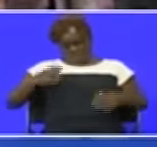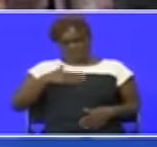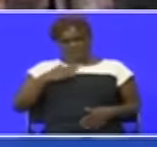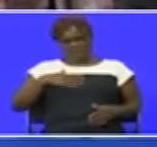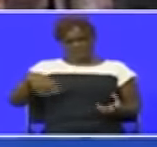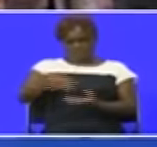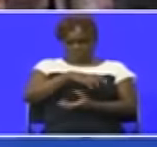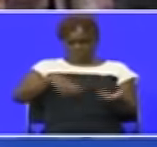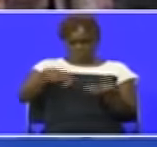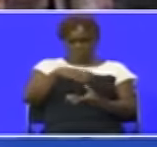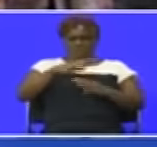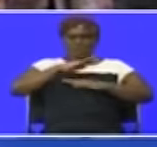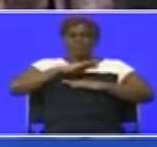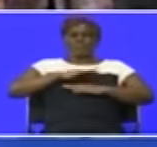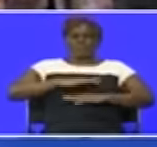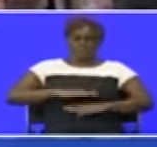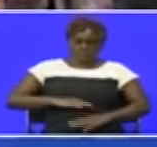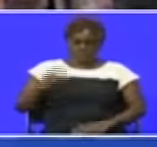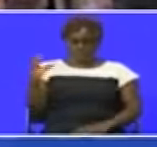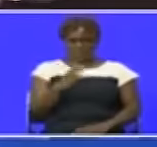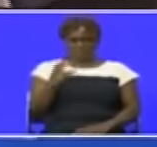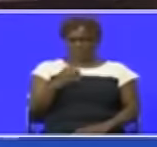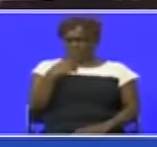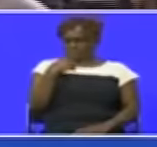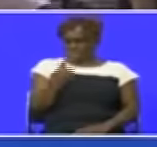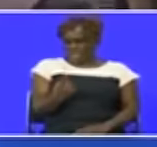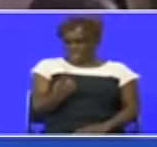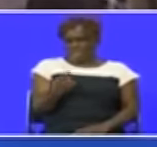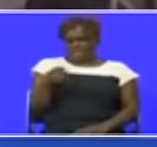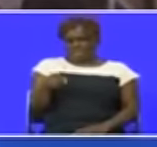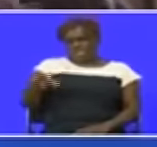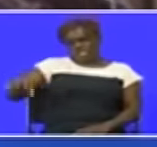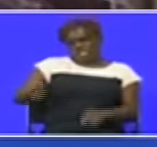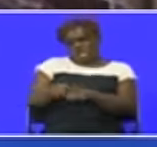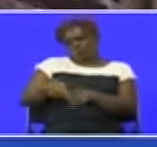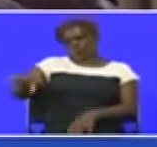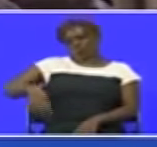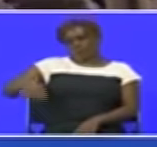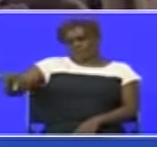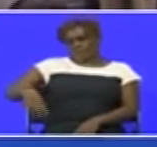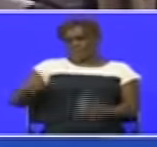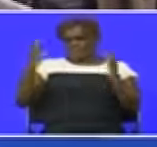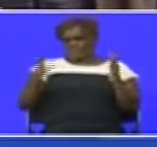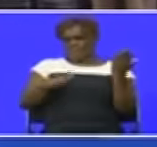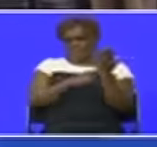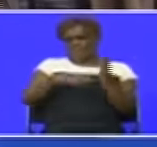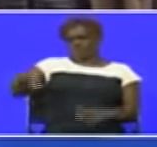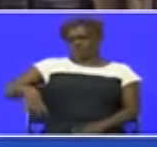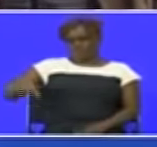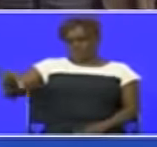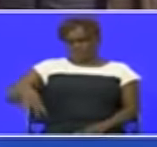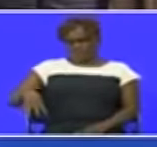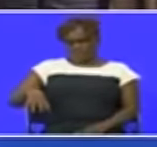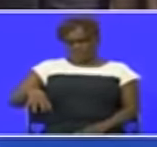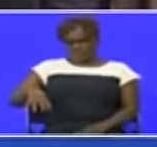This mixture is a relief to her customers who term her kiosk as their supermarket. The big non-supermarkets in the country